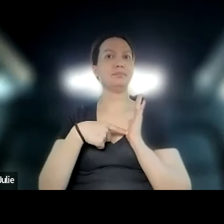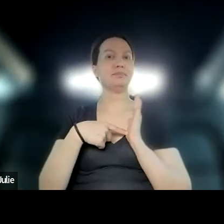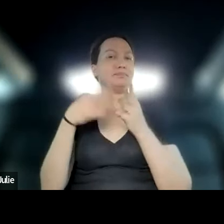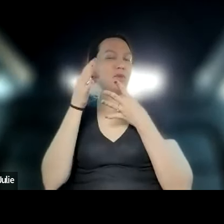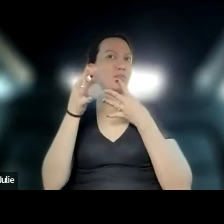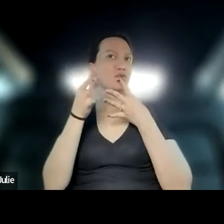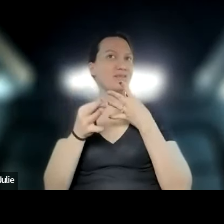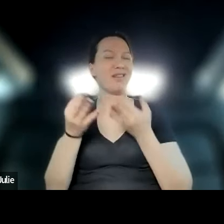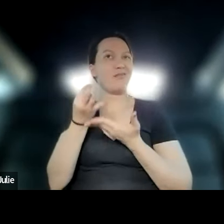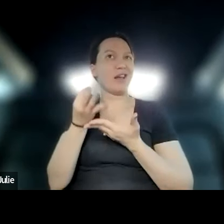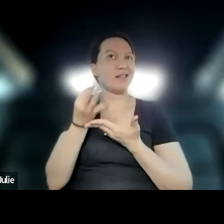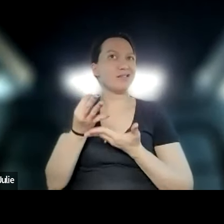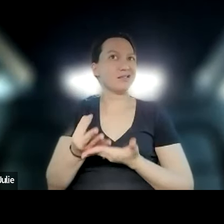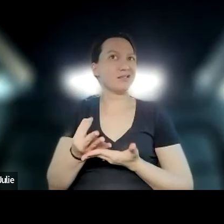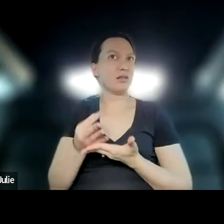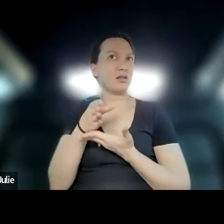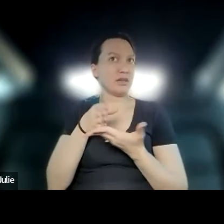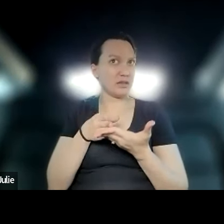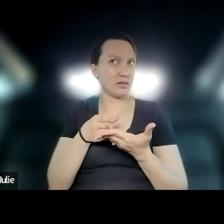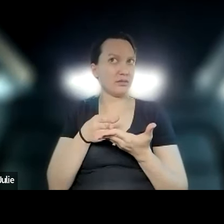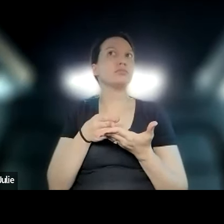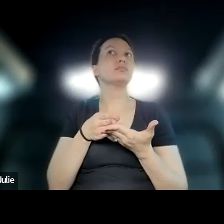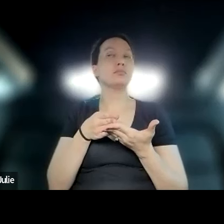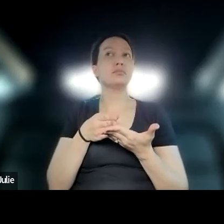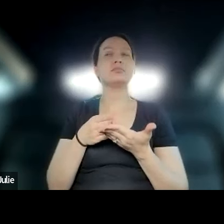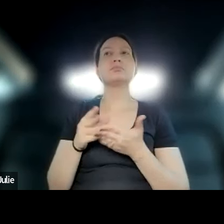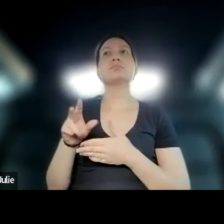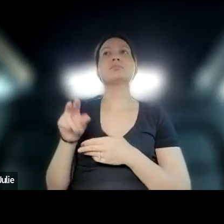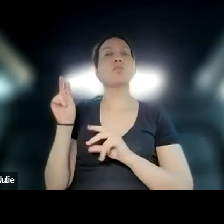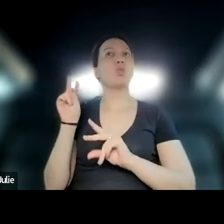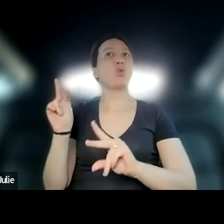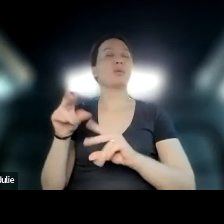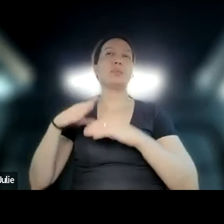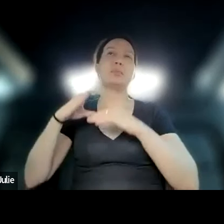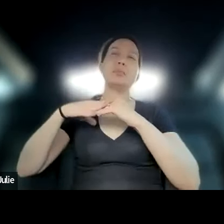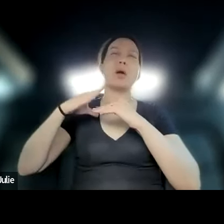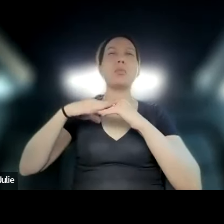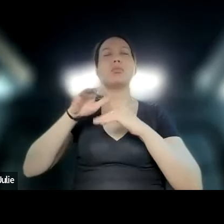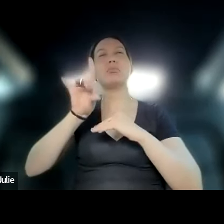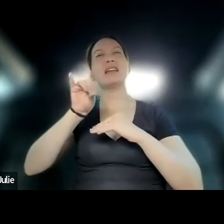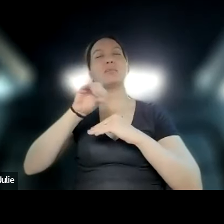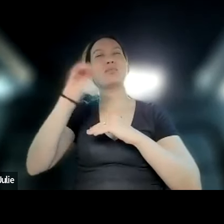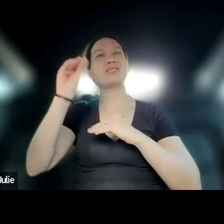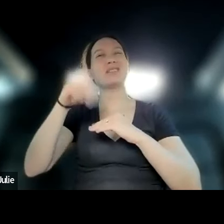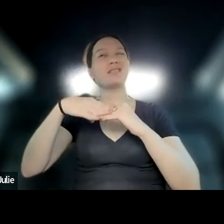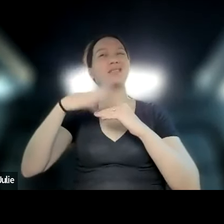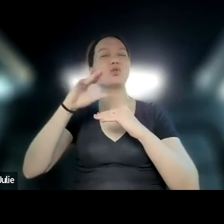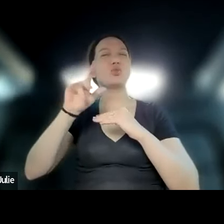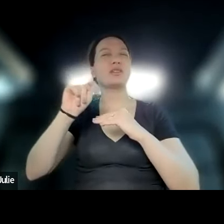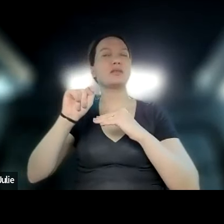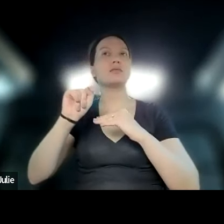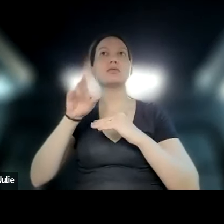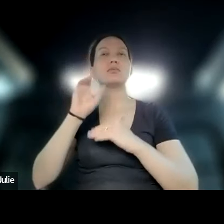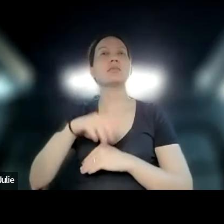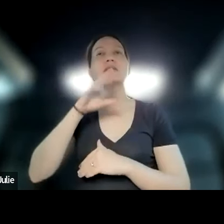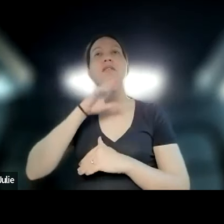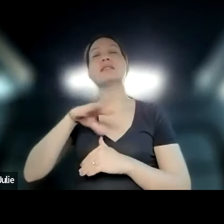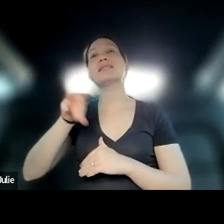the financing pieces that we'd be looking at least 80% of the units in the building would be